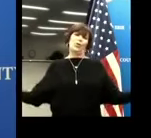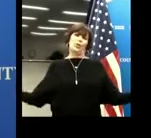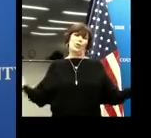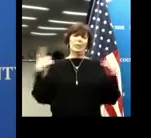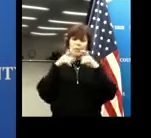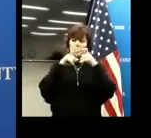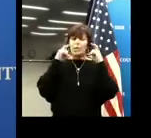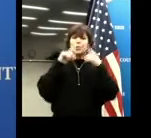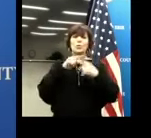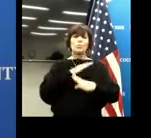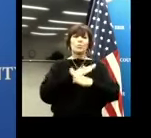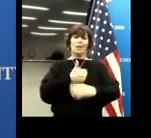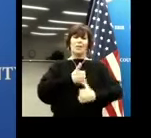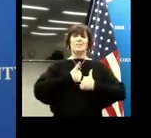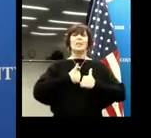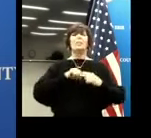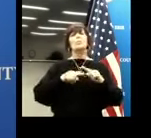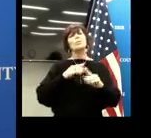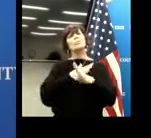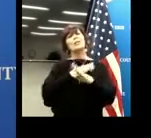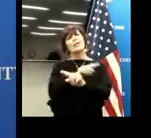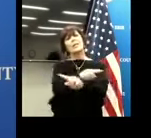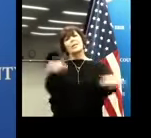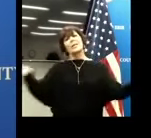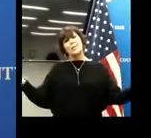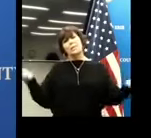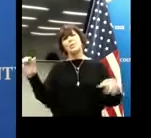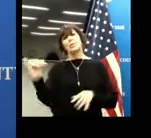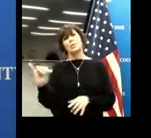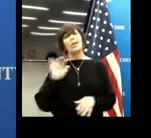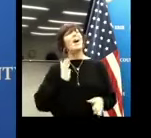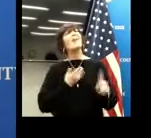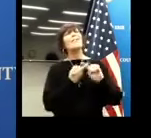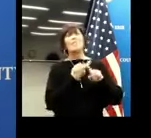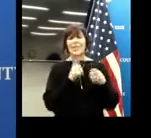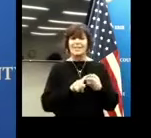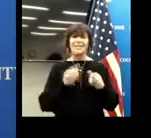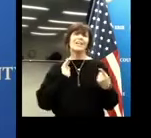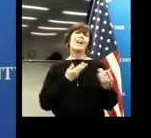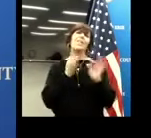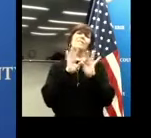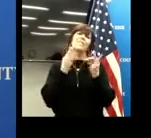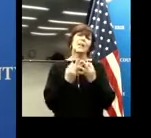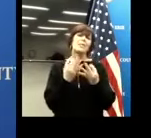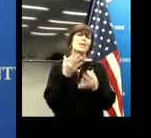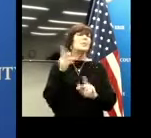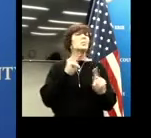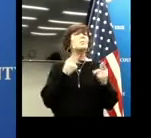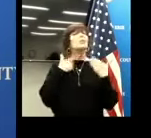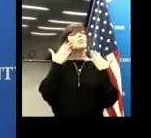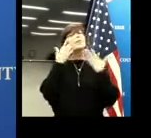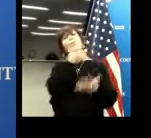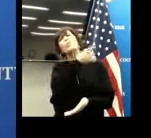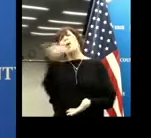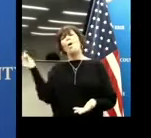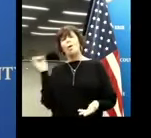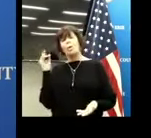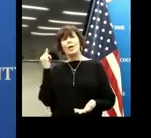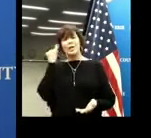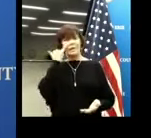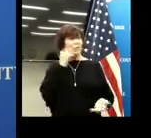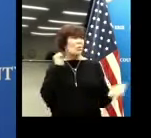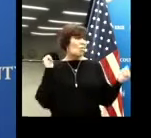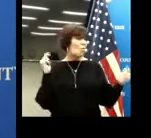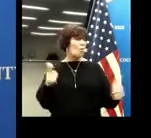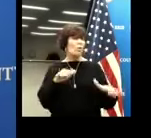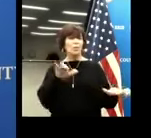masks not only to protect ourselves, but to protect our friends, our family, and even people we don't know. And if we do that, we